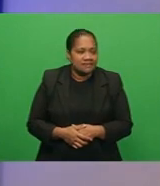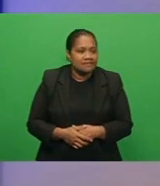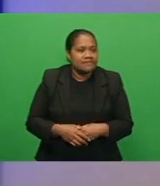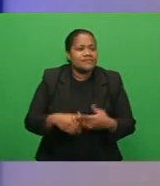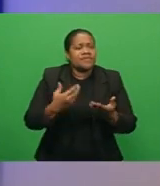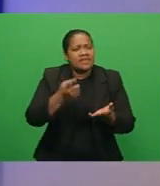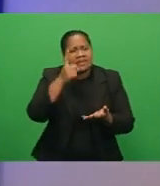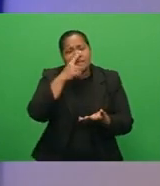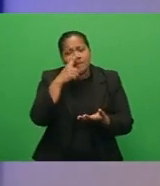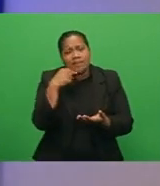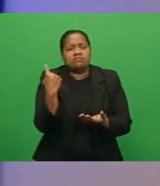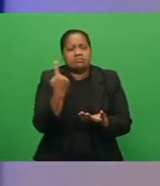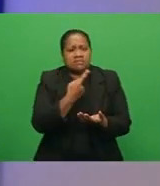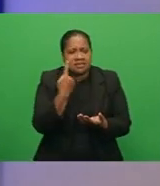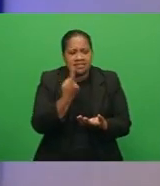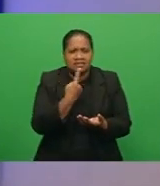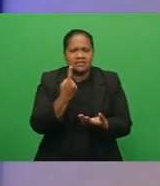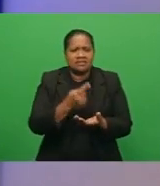and people who